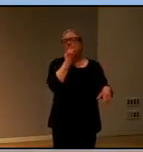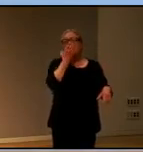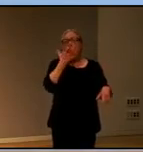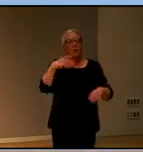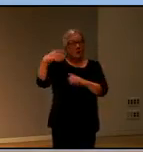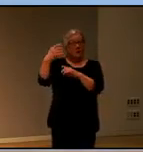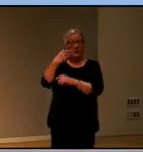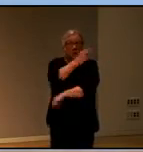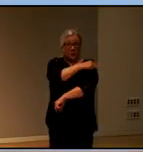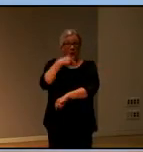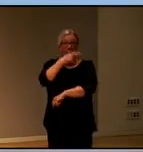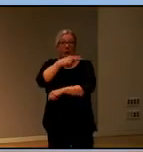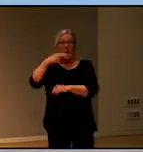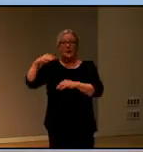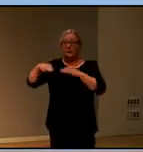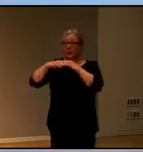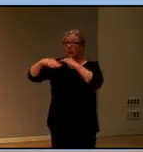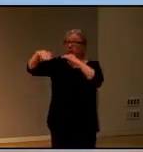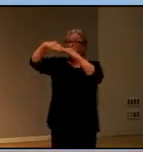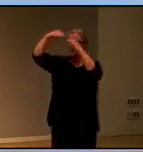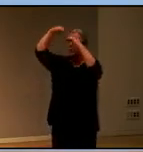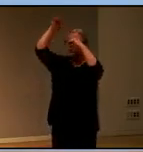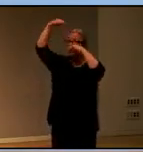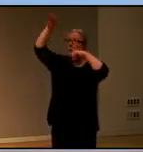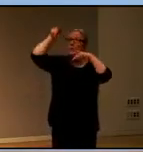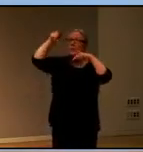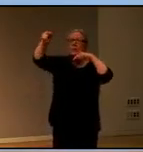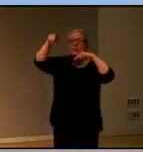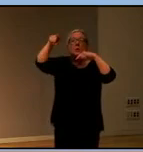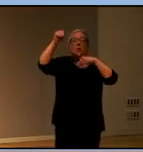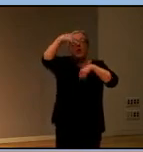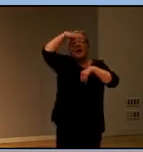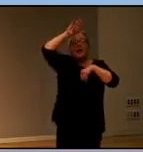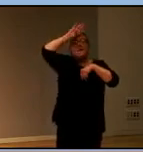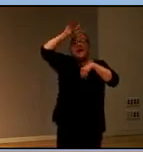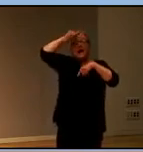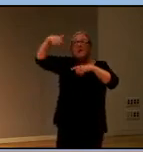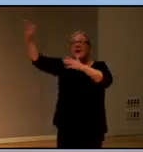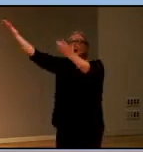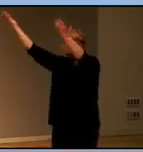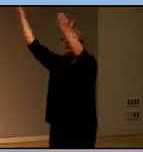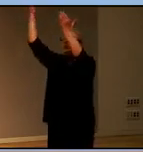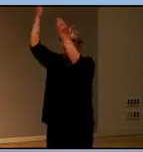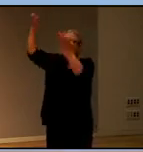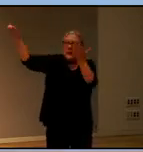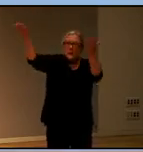hospital that patients had to be evacuated by firefighters down to lower levels.